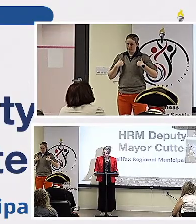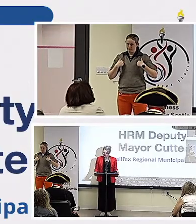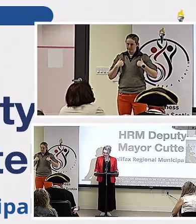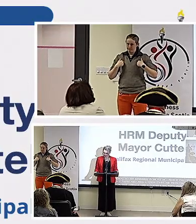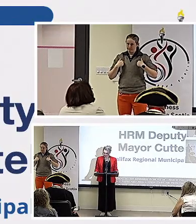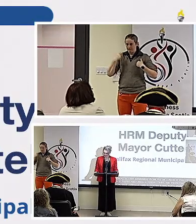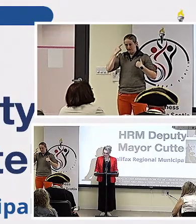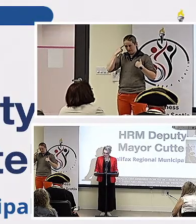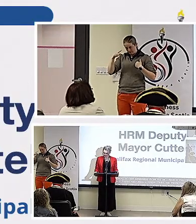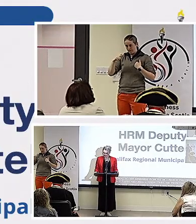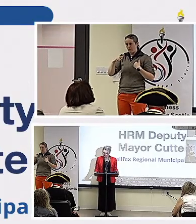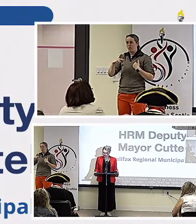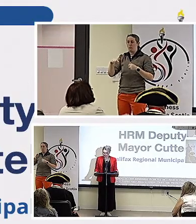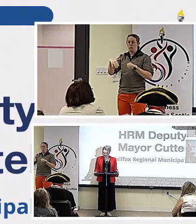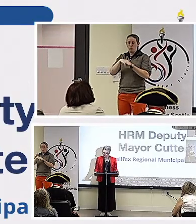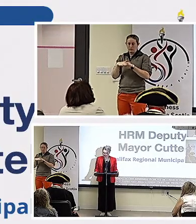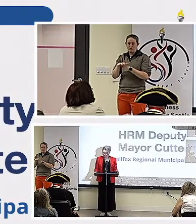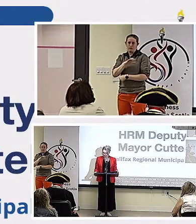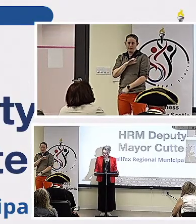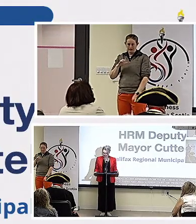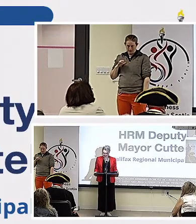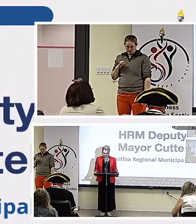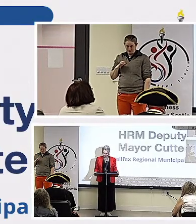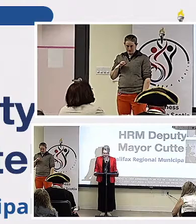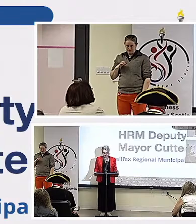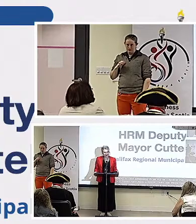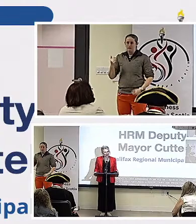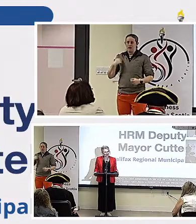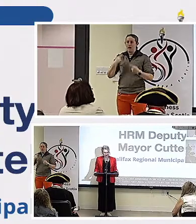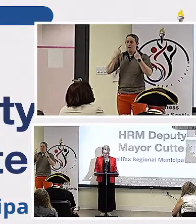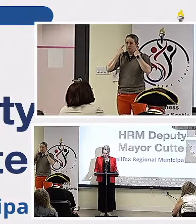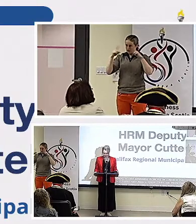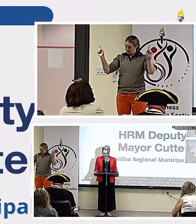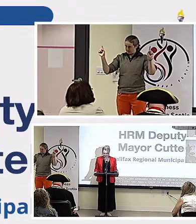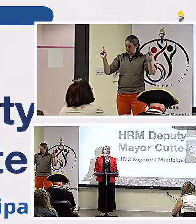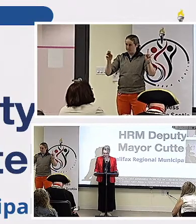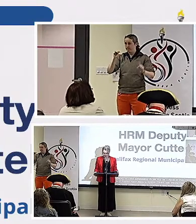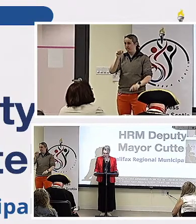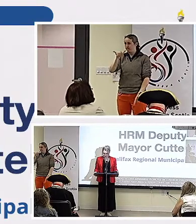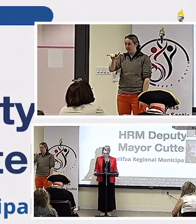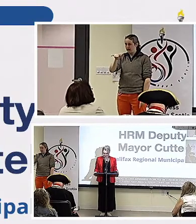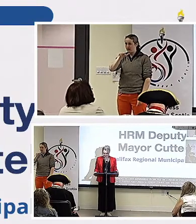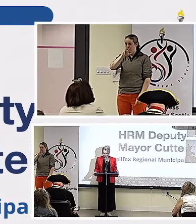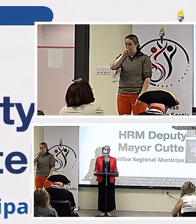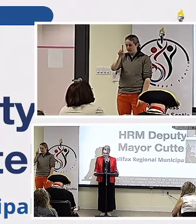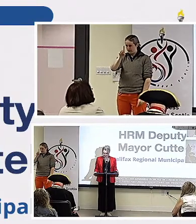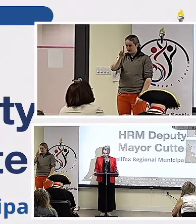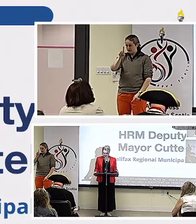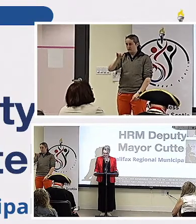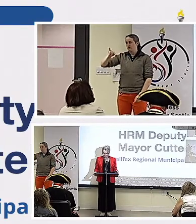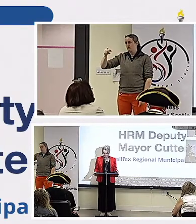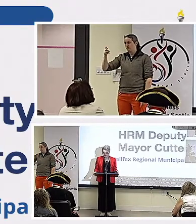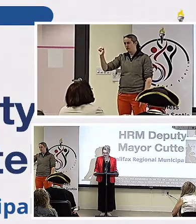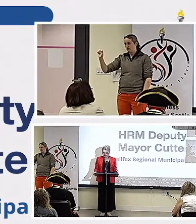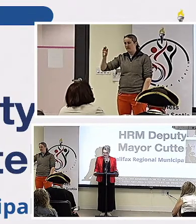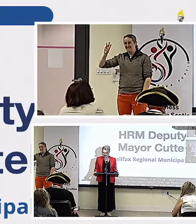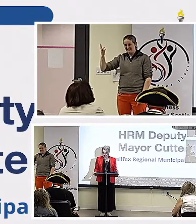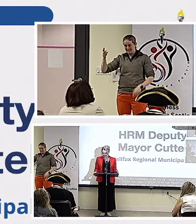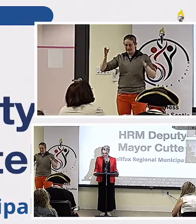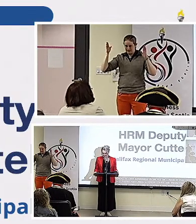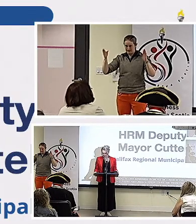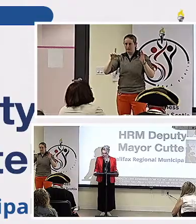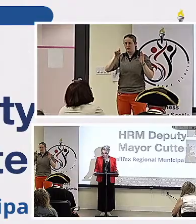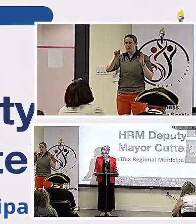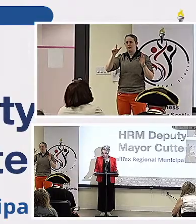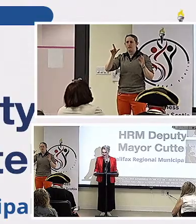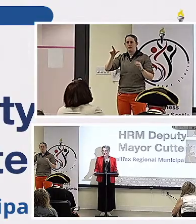of Regional Council, do hereby proclaim May 31st to June 6, 2026 as